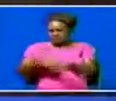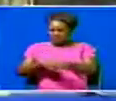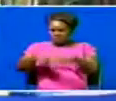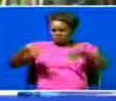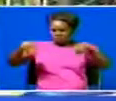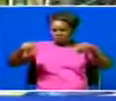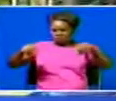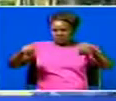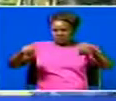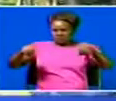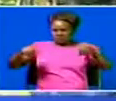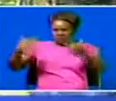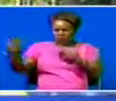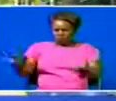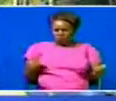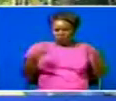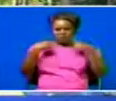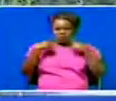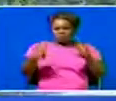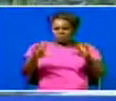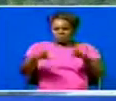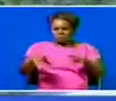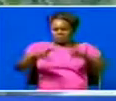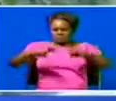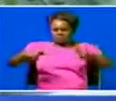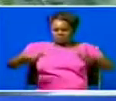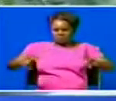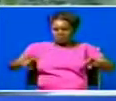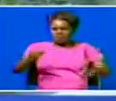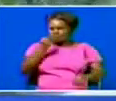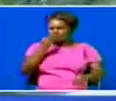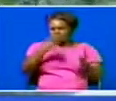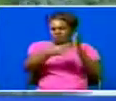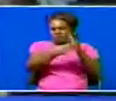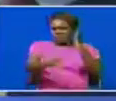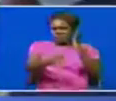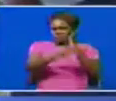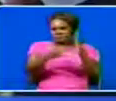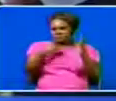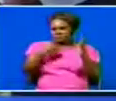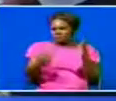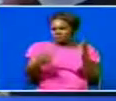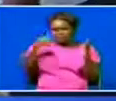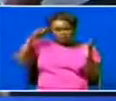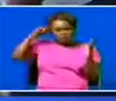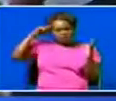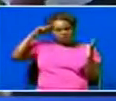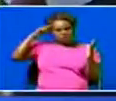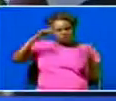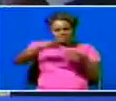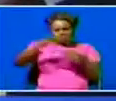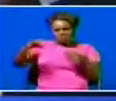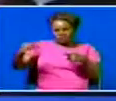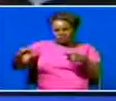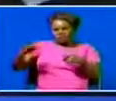quality. This is welcome news for agricultural researchers and nutritional experts who argue that indigenous vegetables have